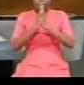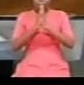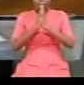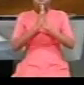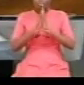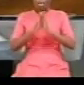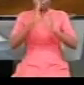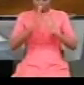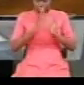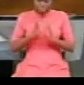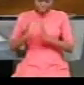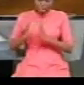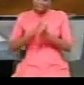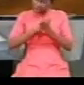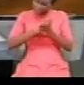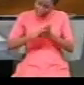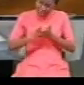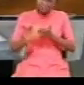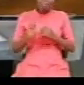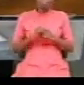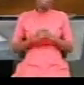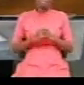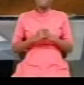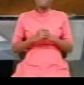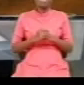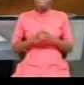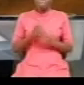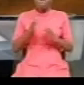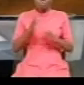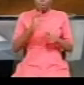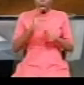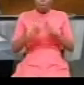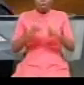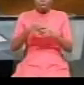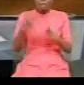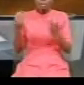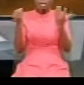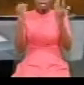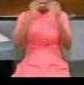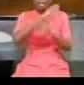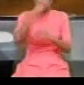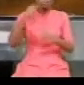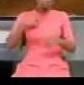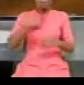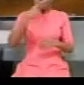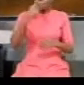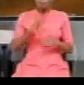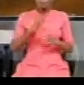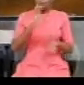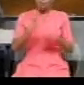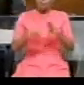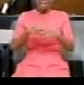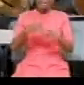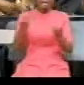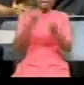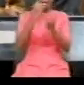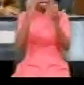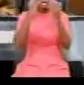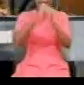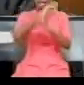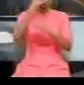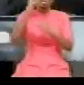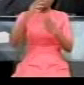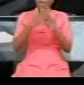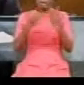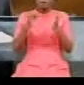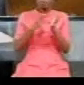Be prepared. Clean up. If we walk in the light, and we must walk in the light. The blood of Jesus, his